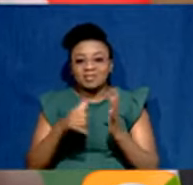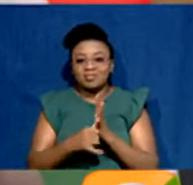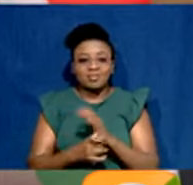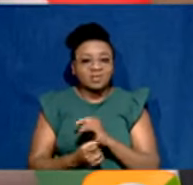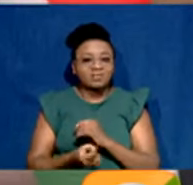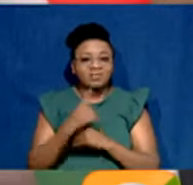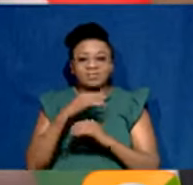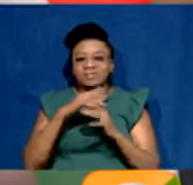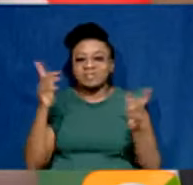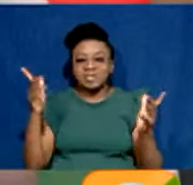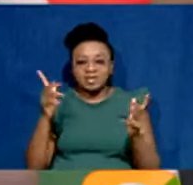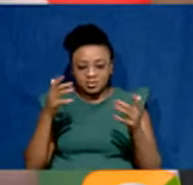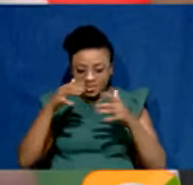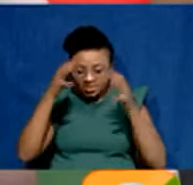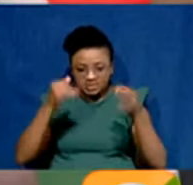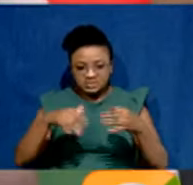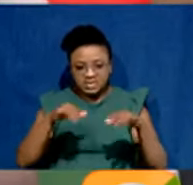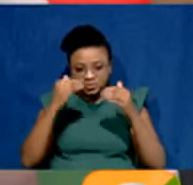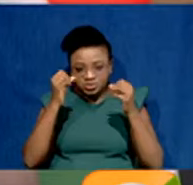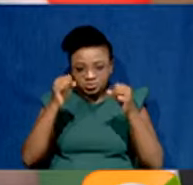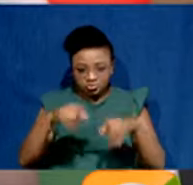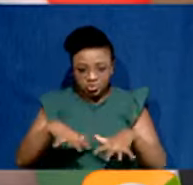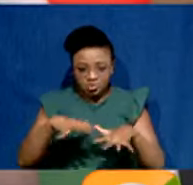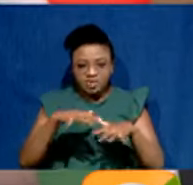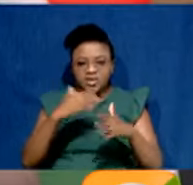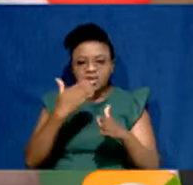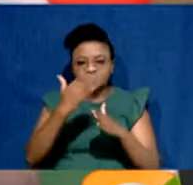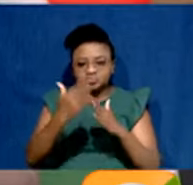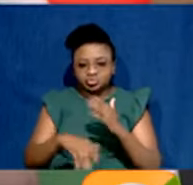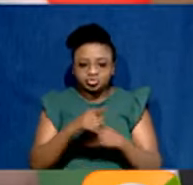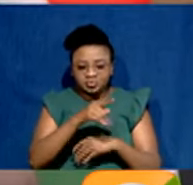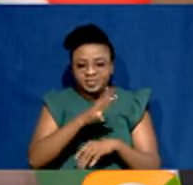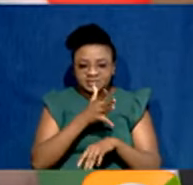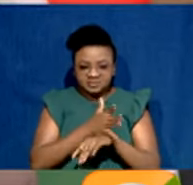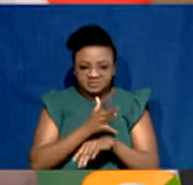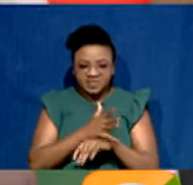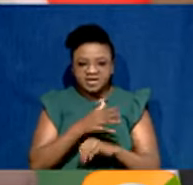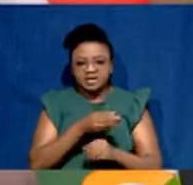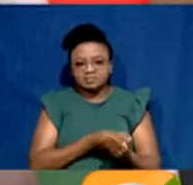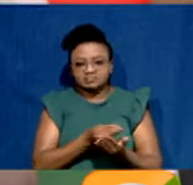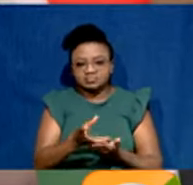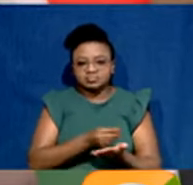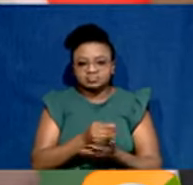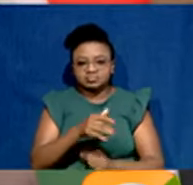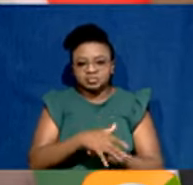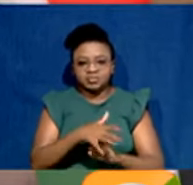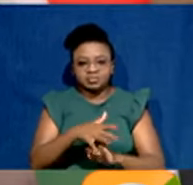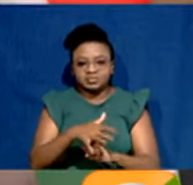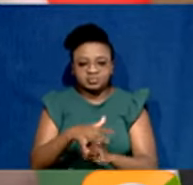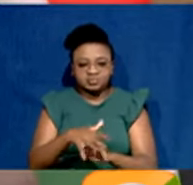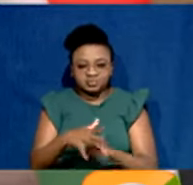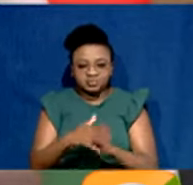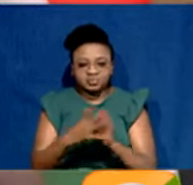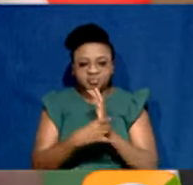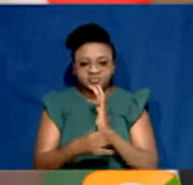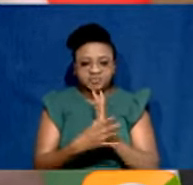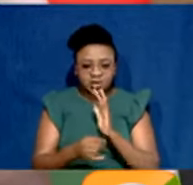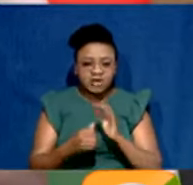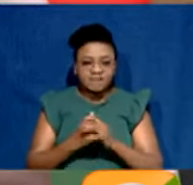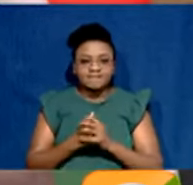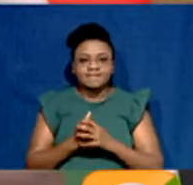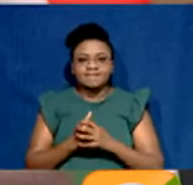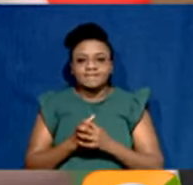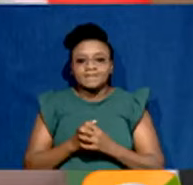crisis. So we stopped the artificial supply of dollars into the market. That's number one.